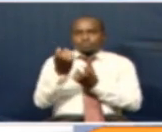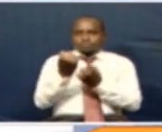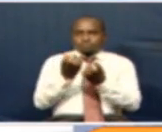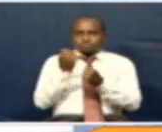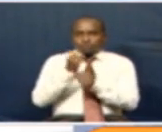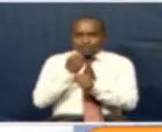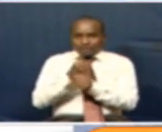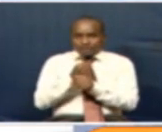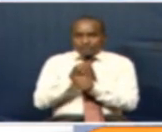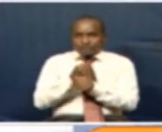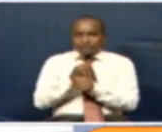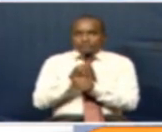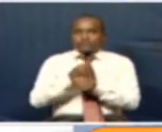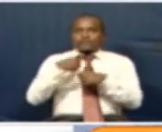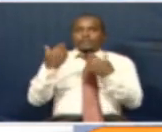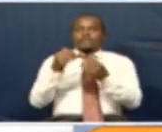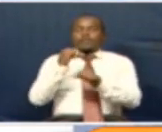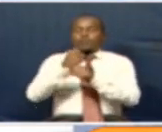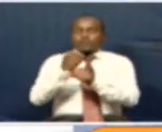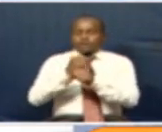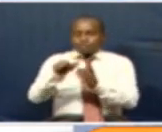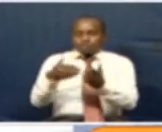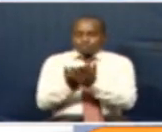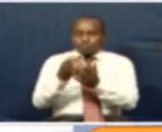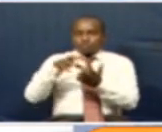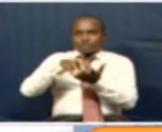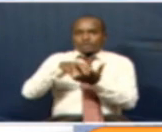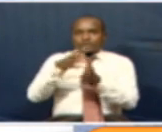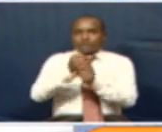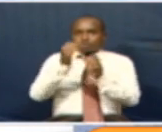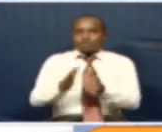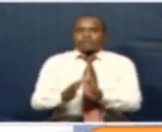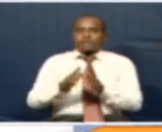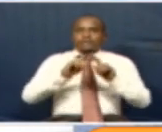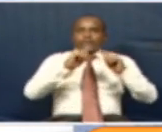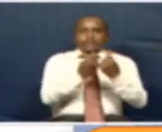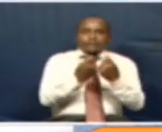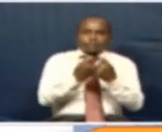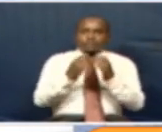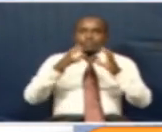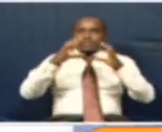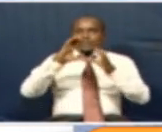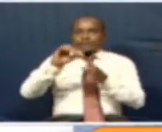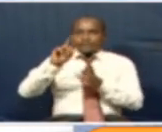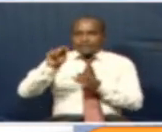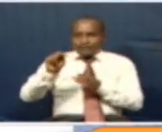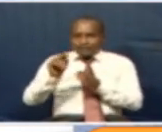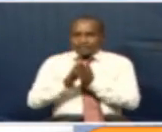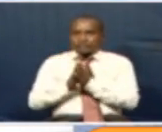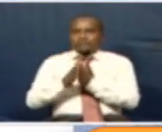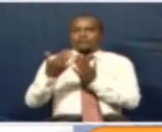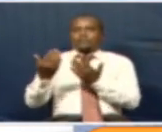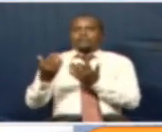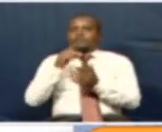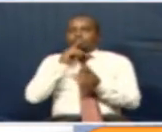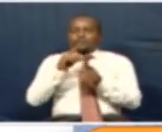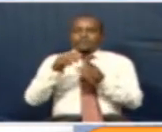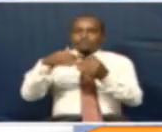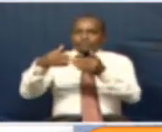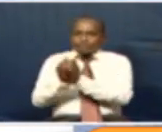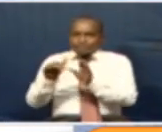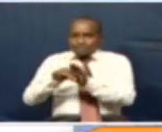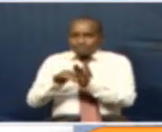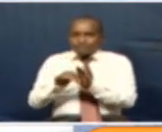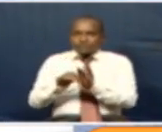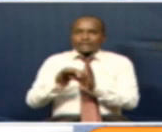to health stakeholders, he says tribalism, clanism, nepotism, and quote, countism have